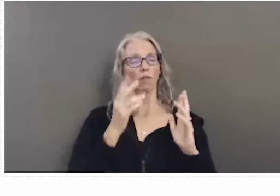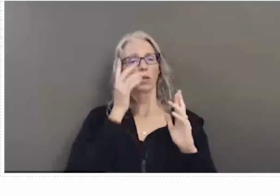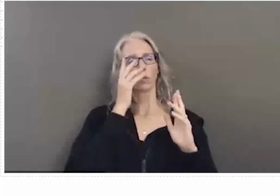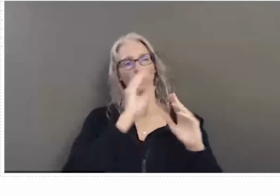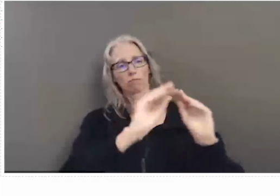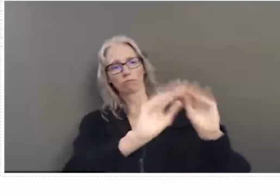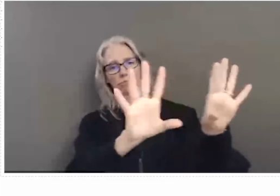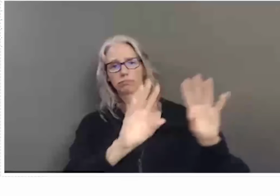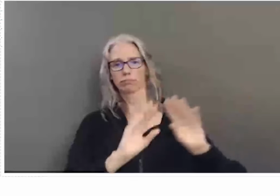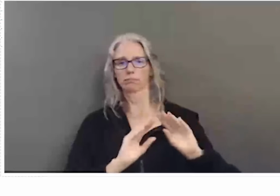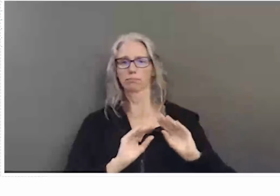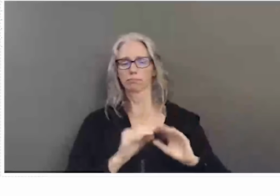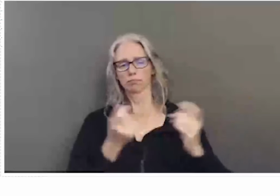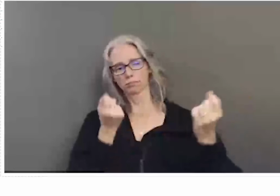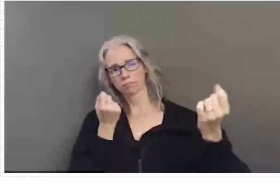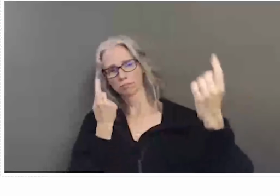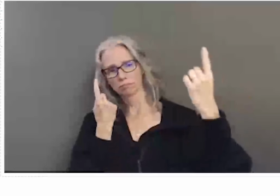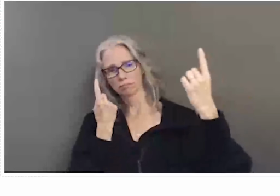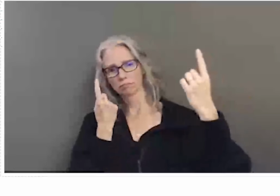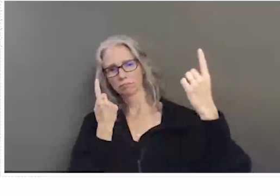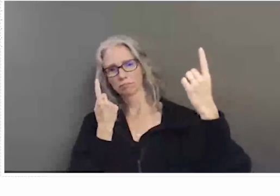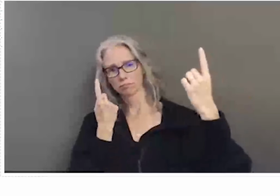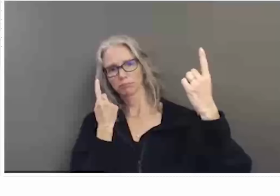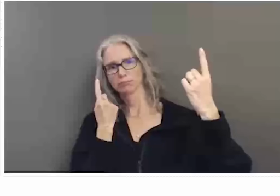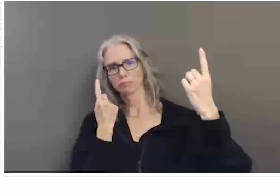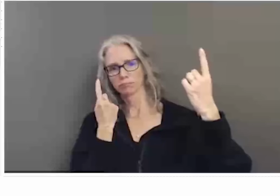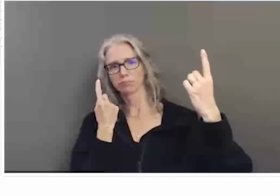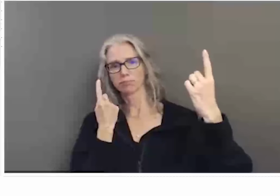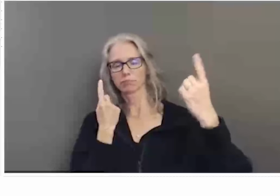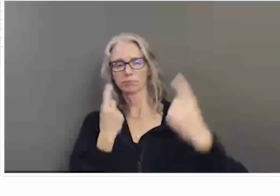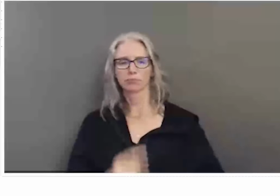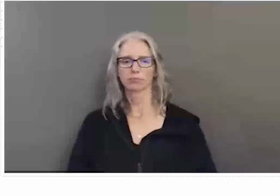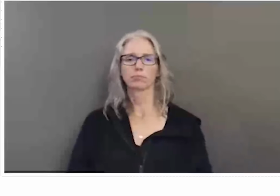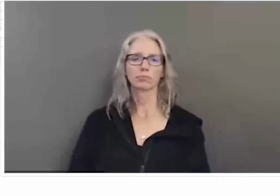sides, especially organization and community.